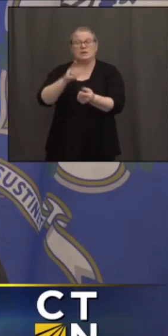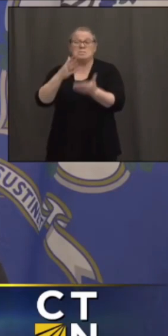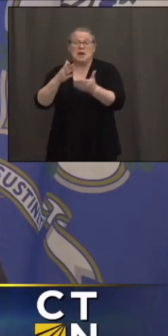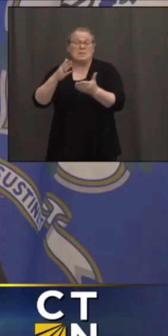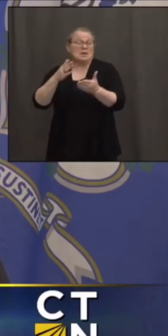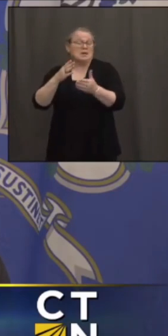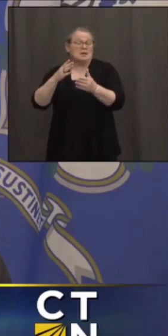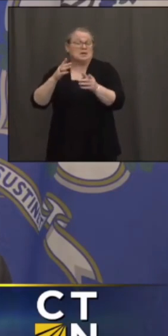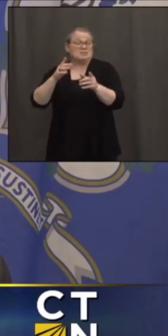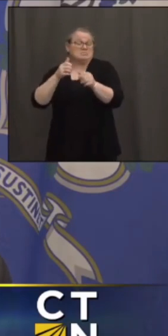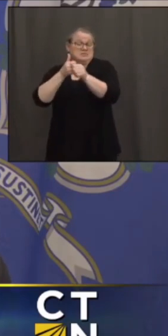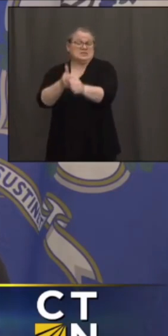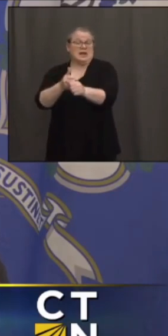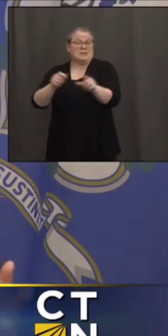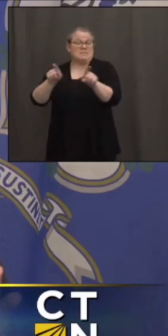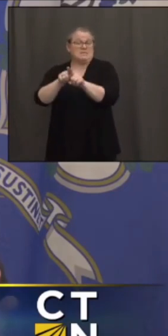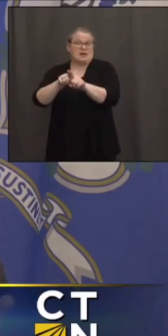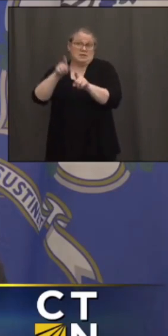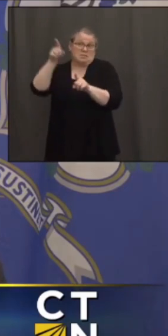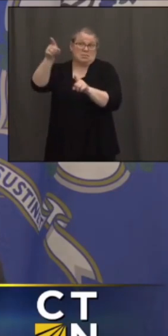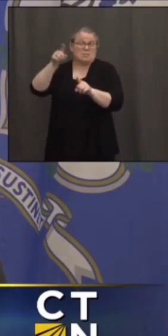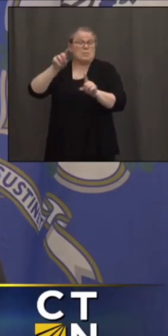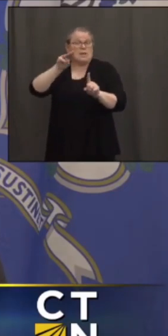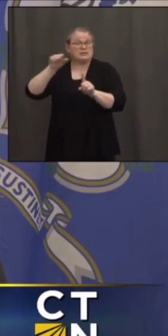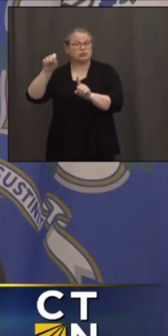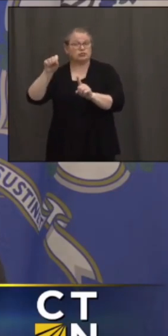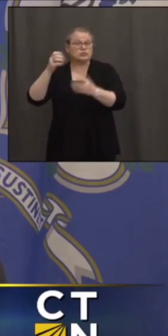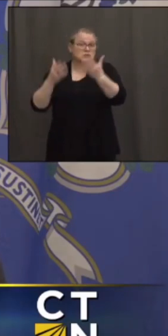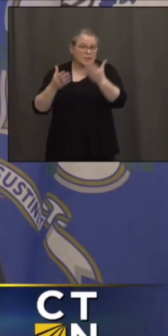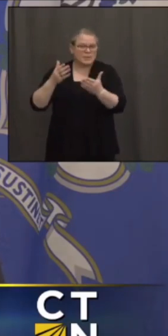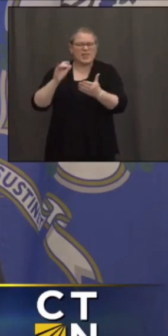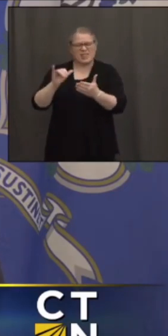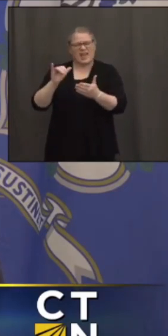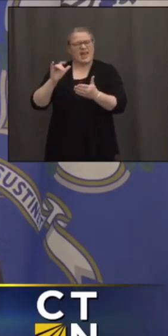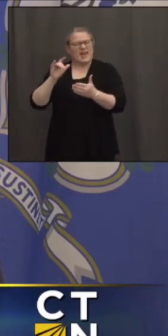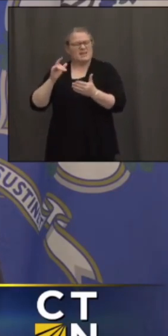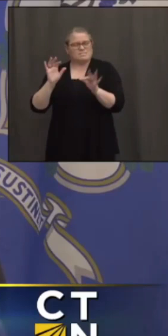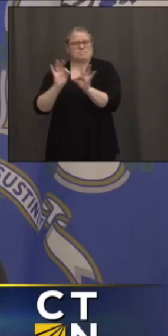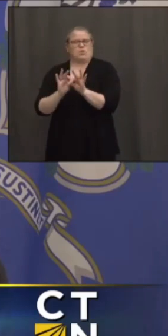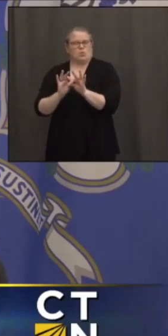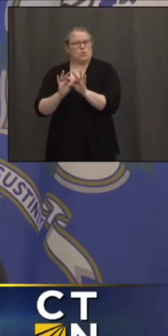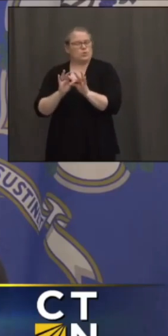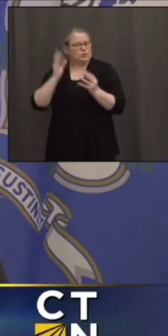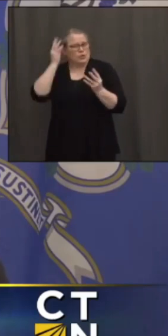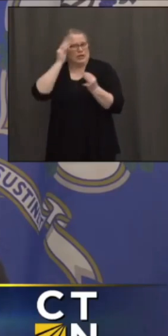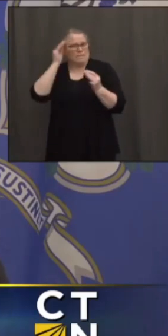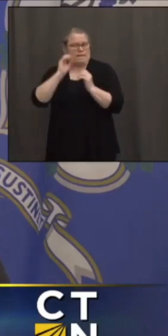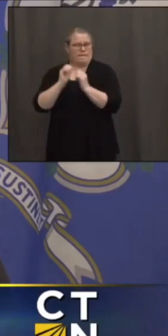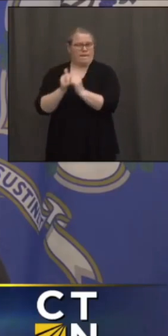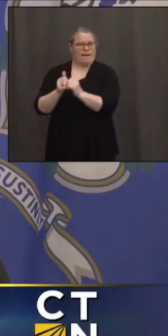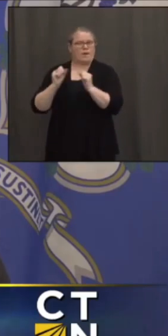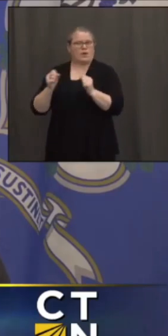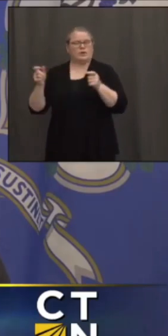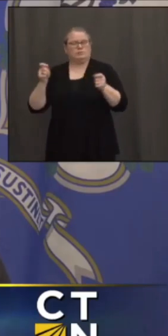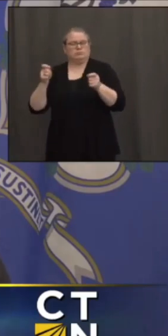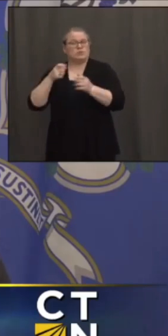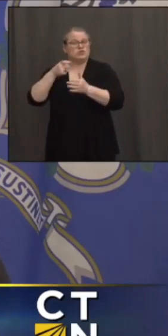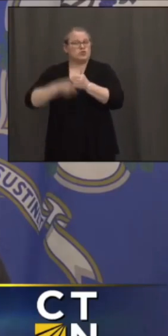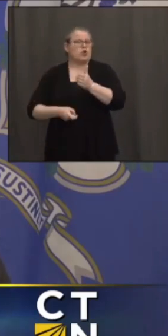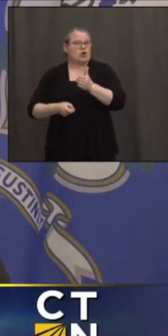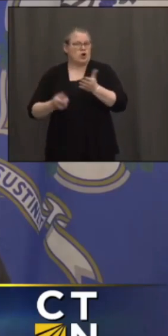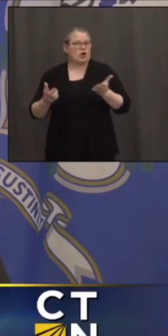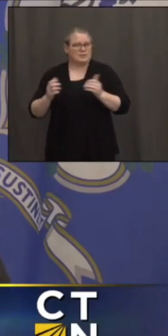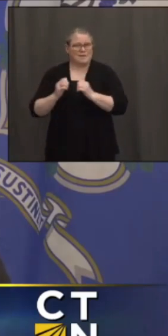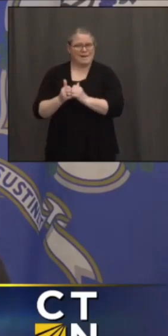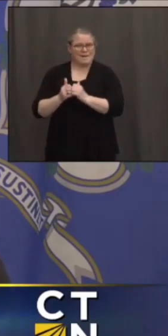Massachusetts. So as I look at that's what the most important item is to think about. Be it, the public